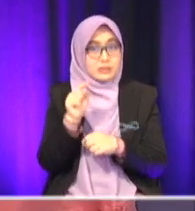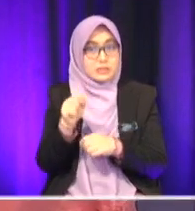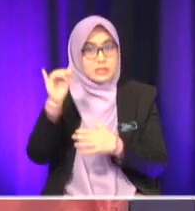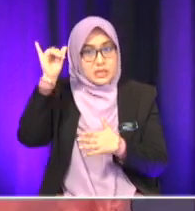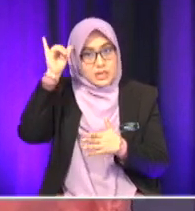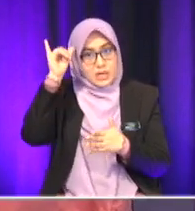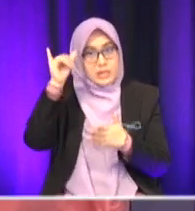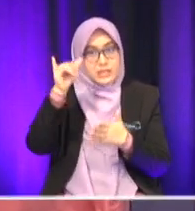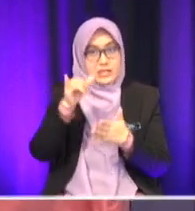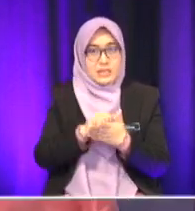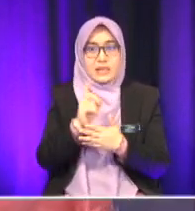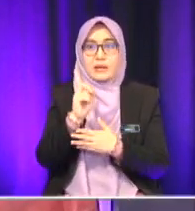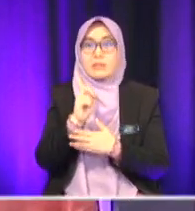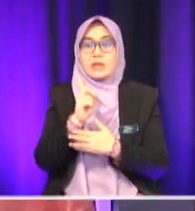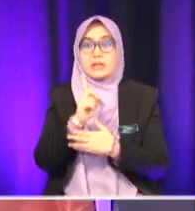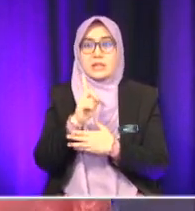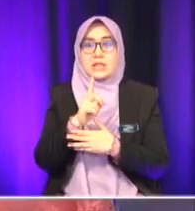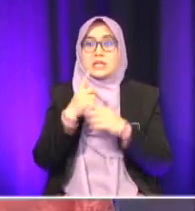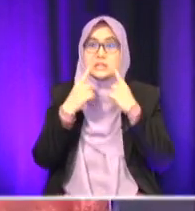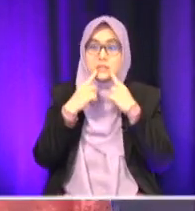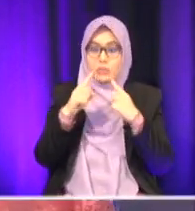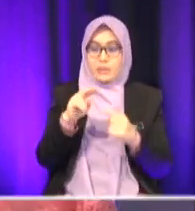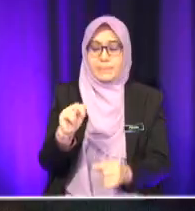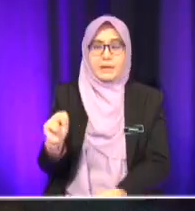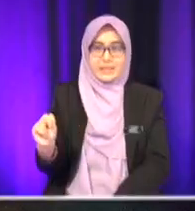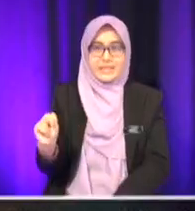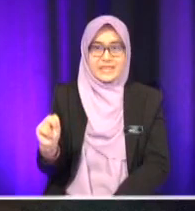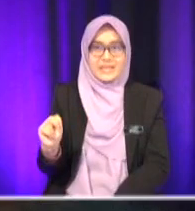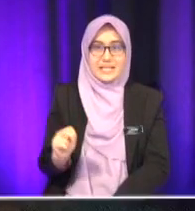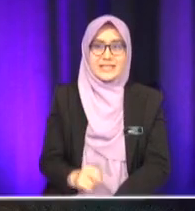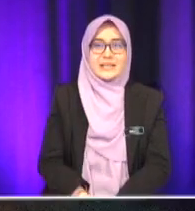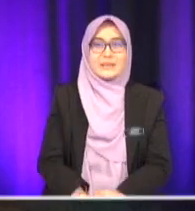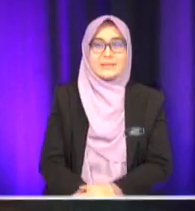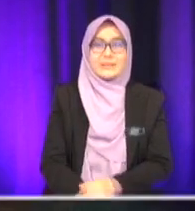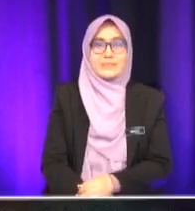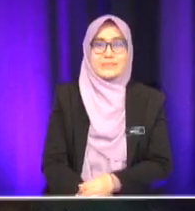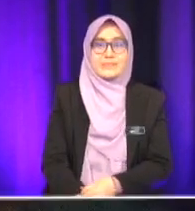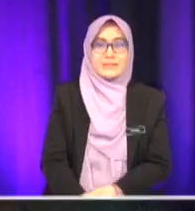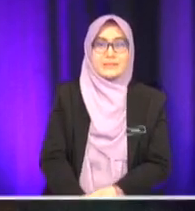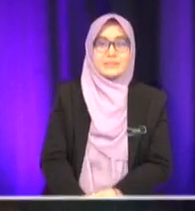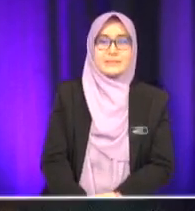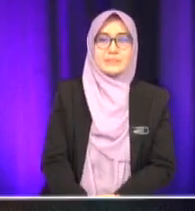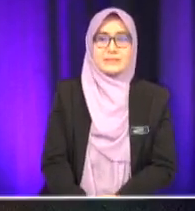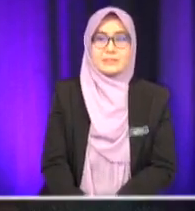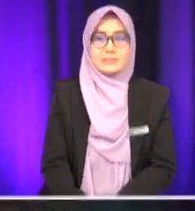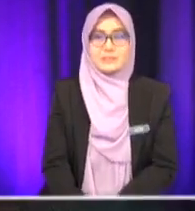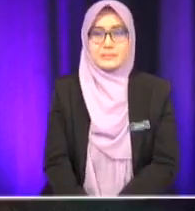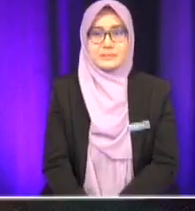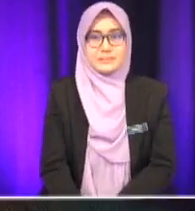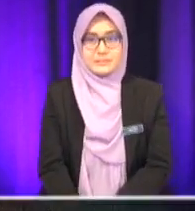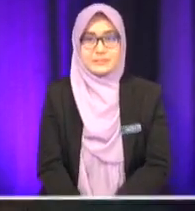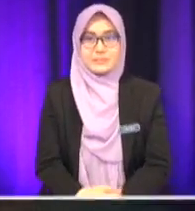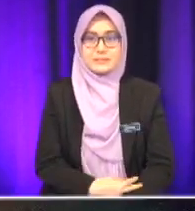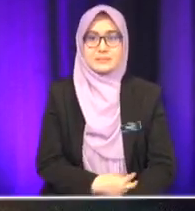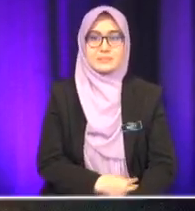of behavior with the junior students. Because behavior has to do with disciplinary Yes. problems, right? Very